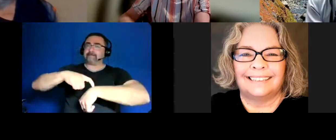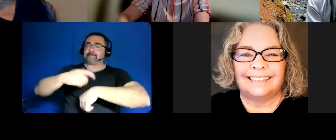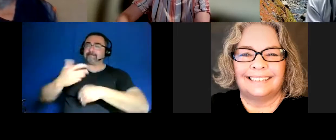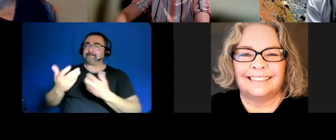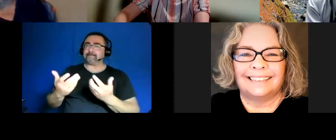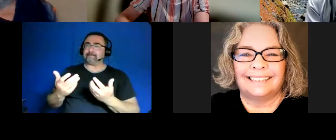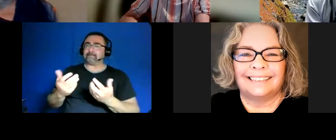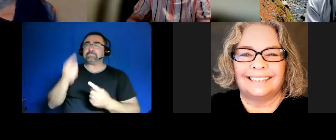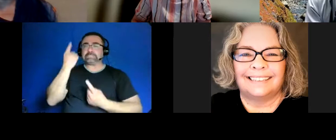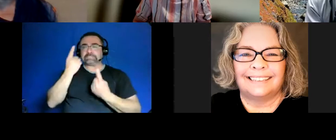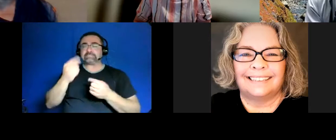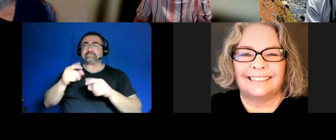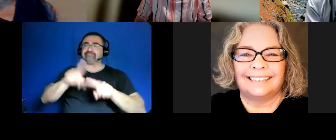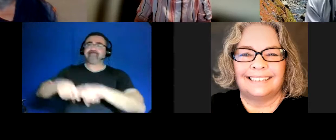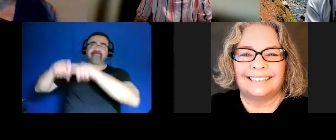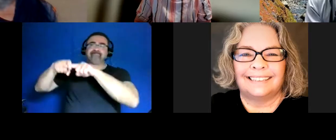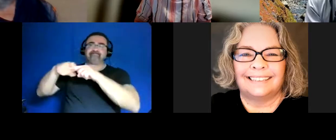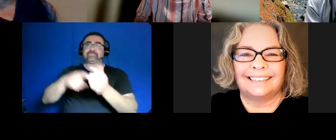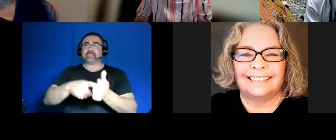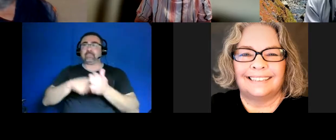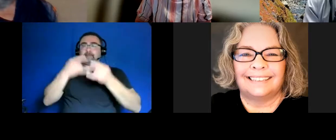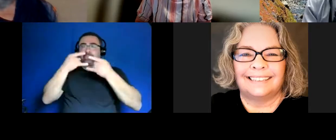can consider lifting that.